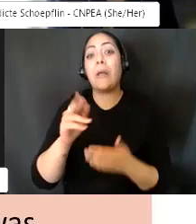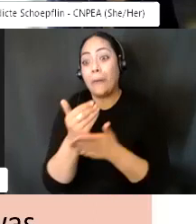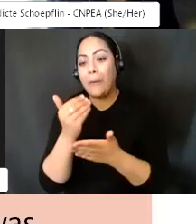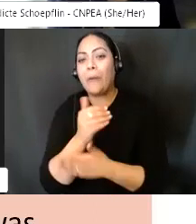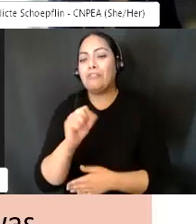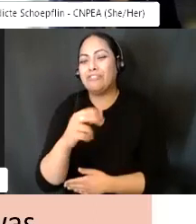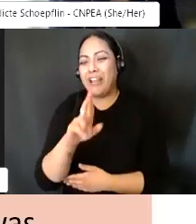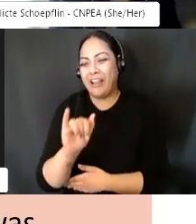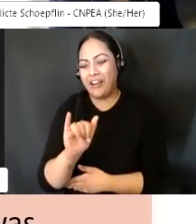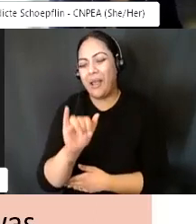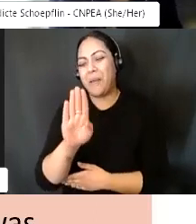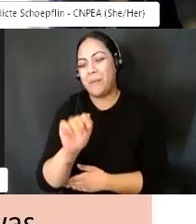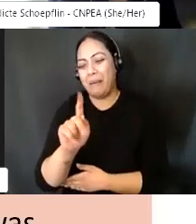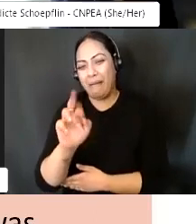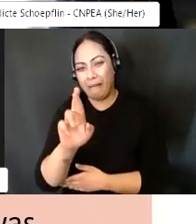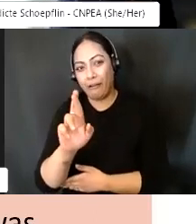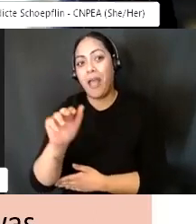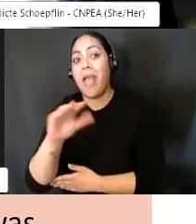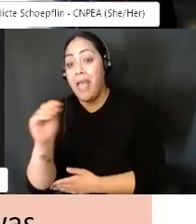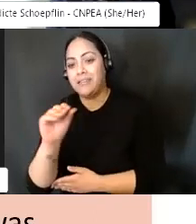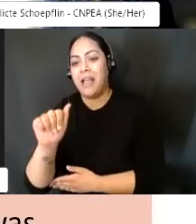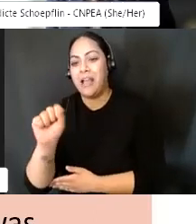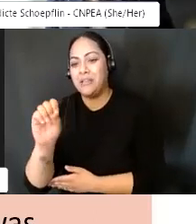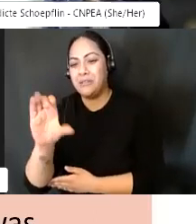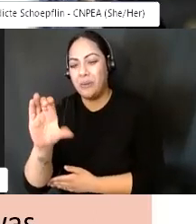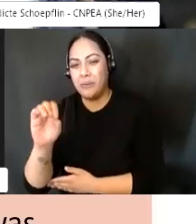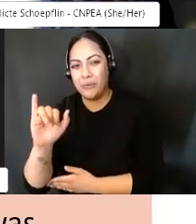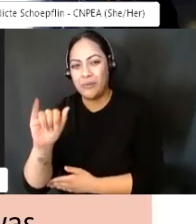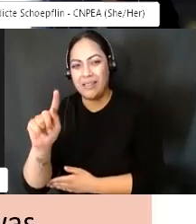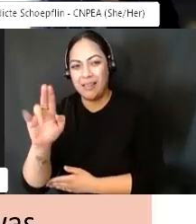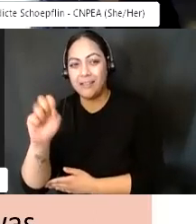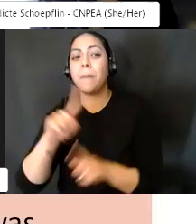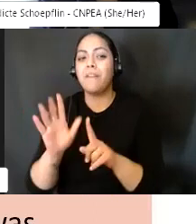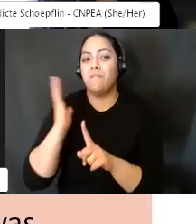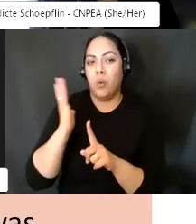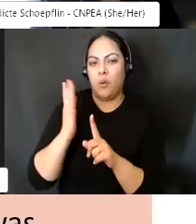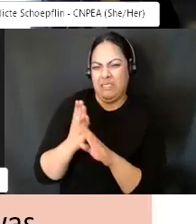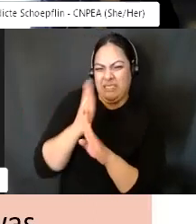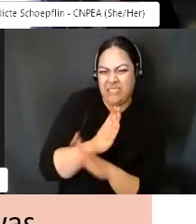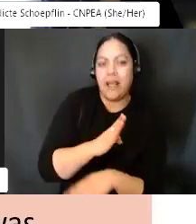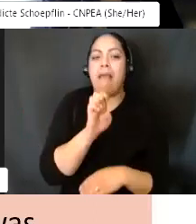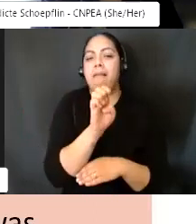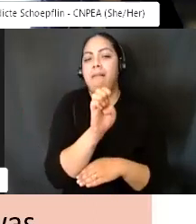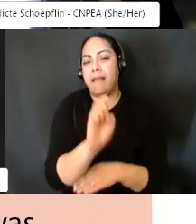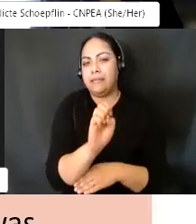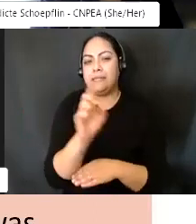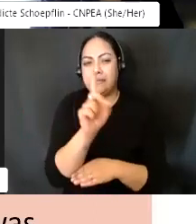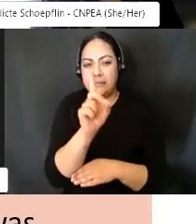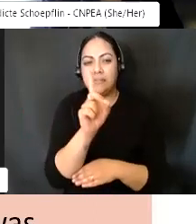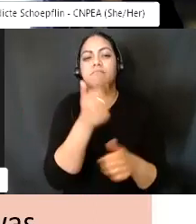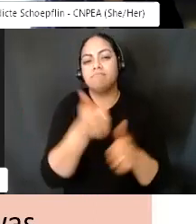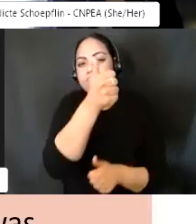very recently was the executive director of the BC Association of Community Response Networks, known as